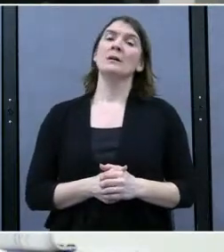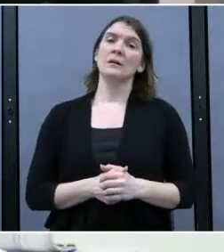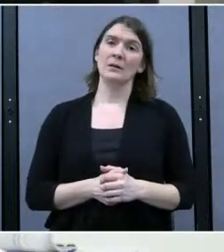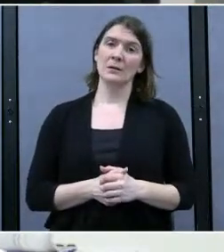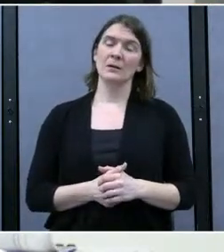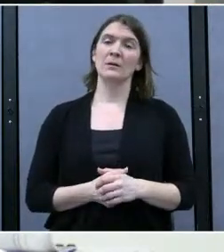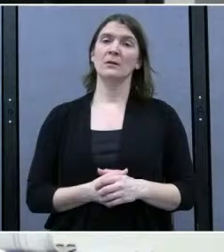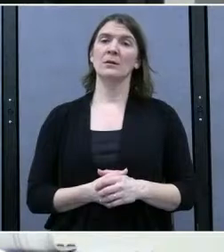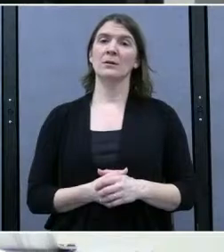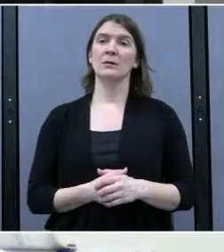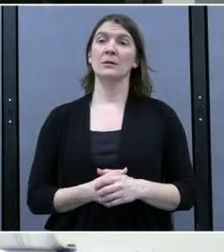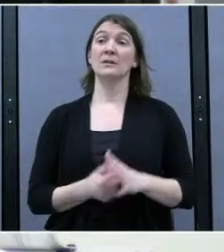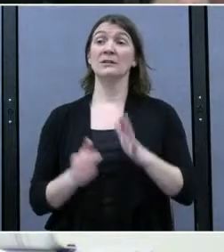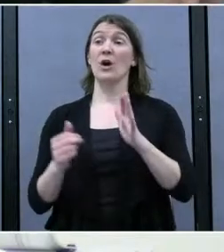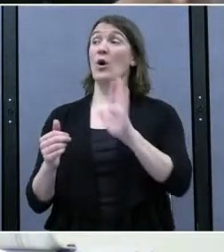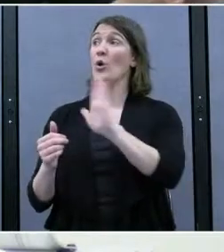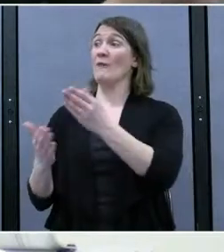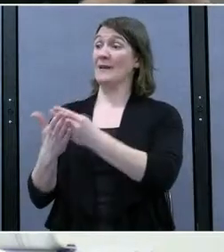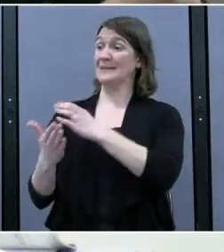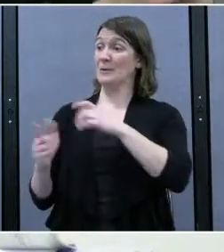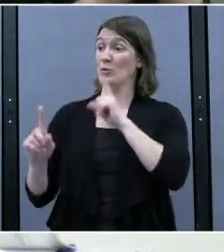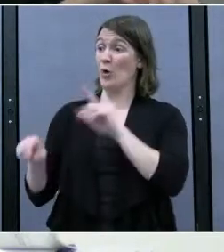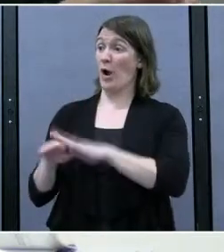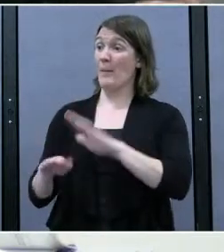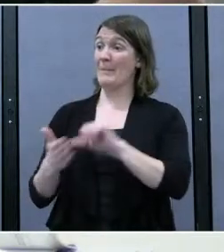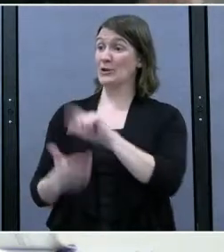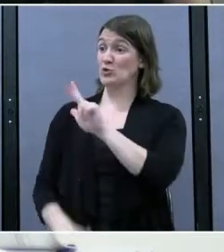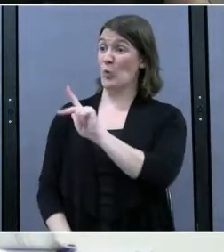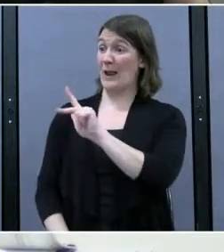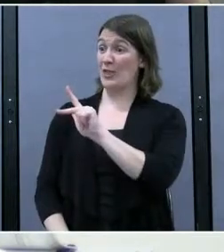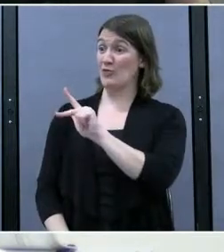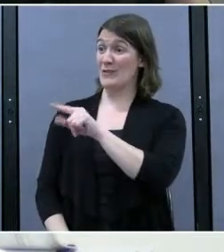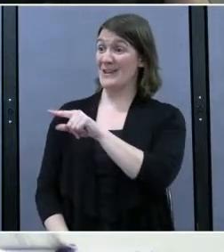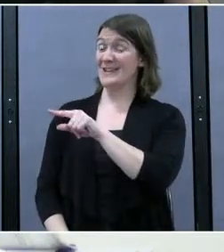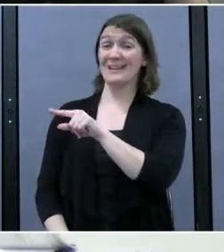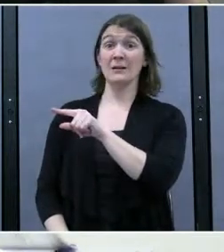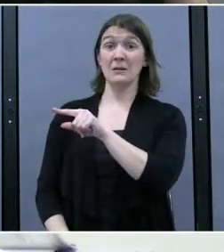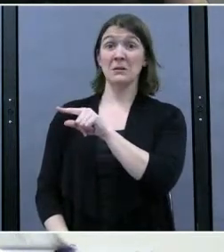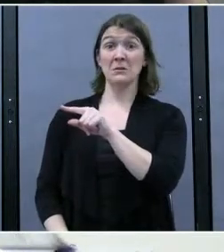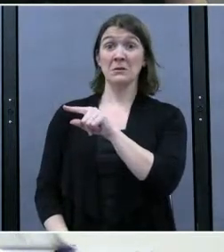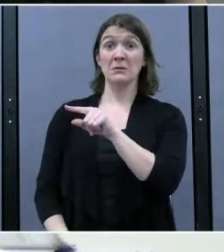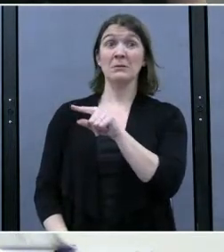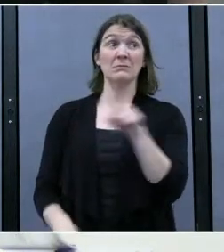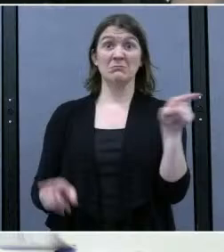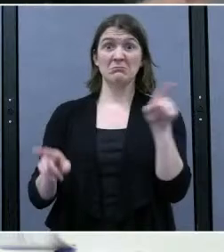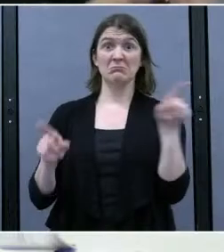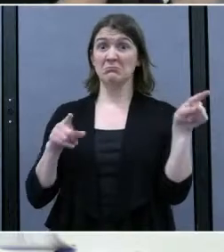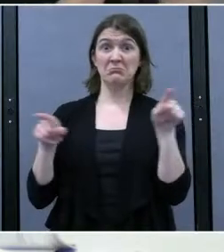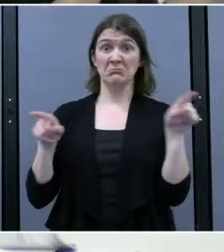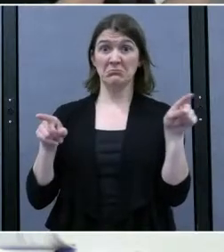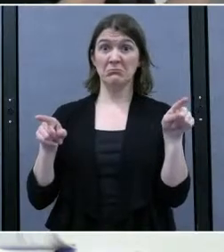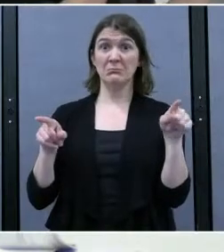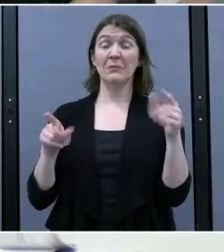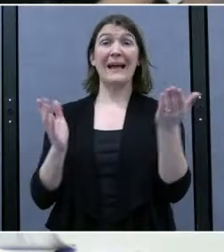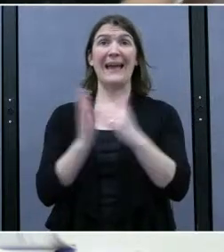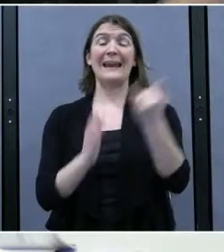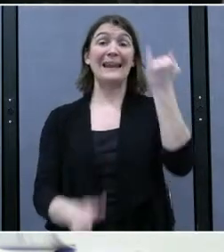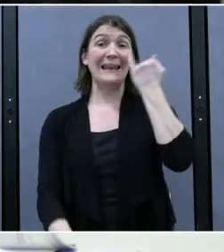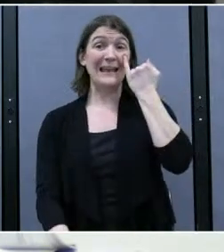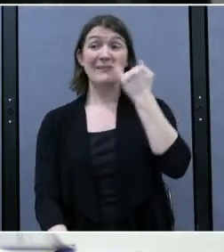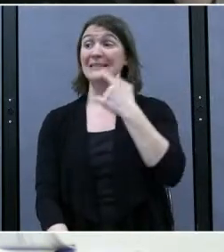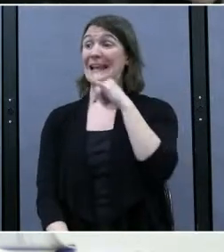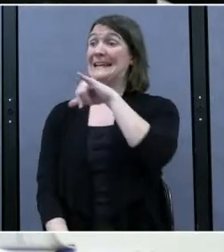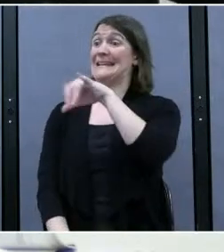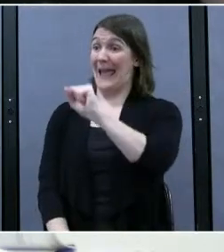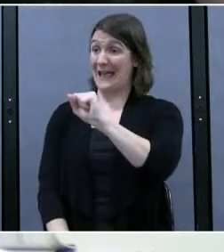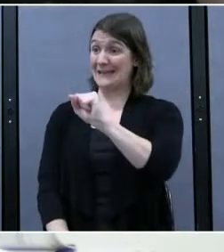the Finance Committee's report on page 23, we just went over a yes. It says a yes